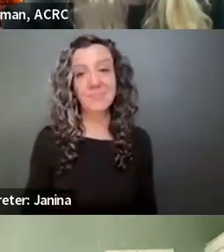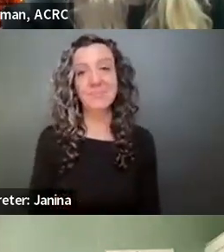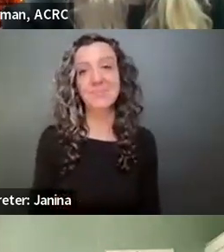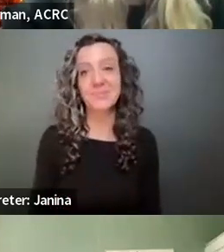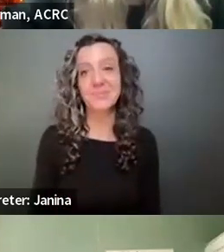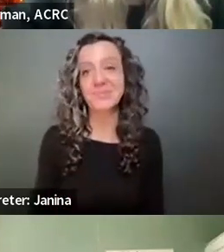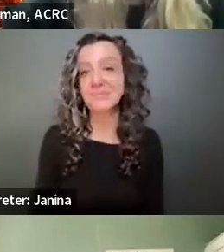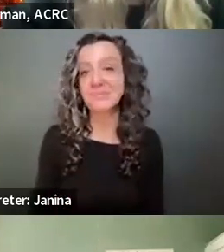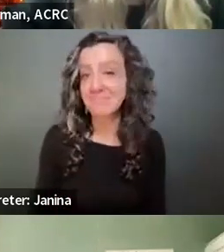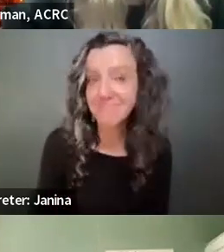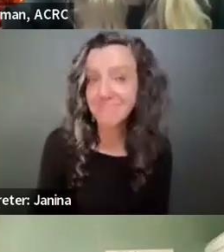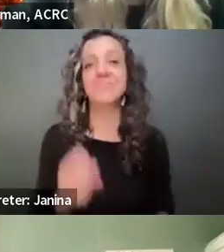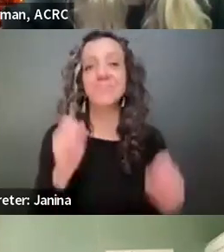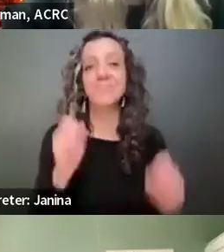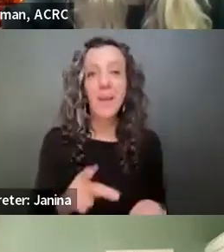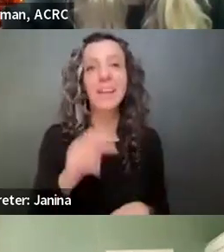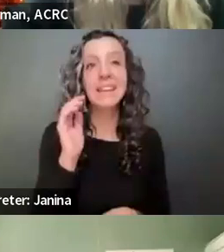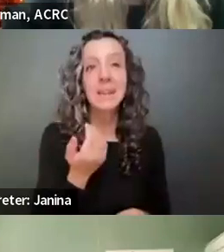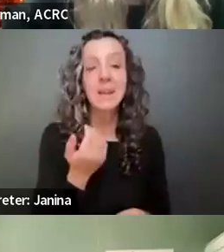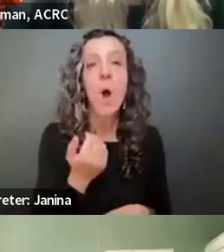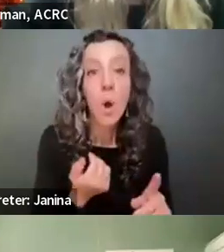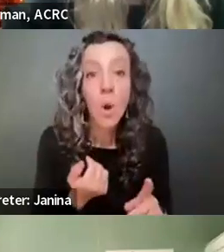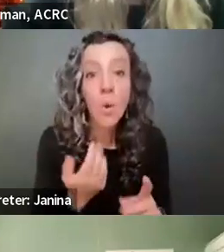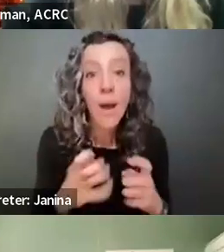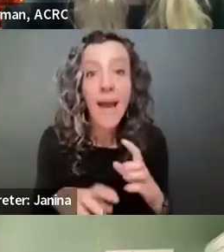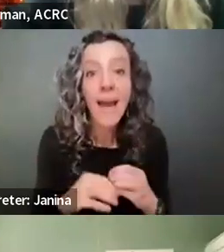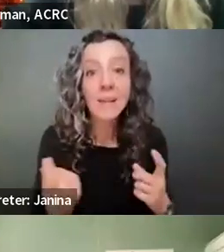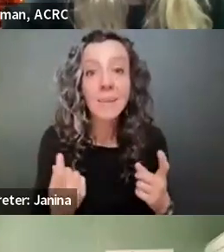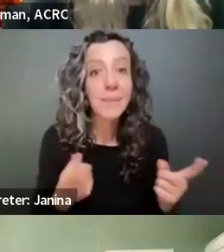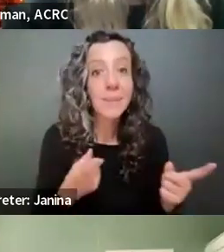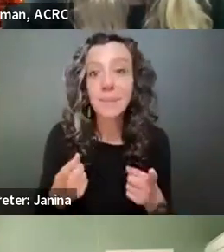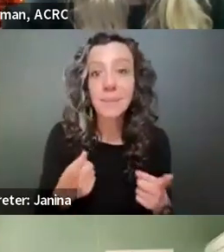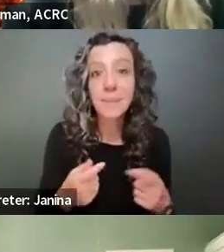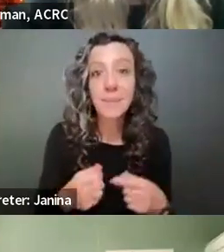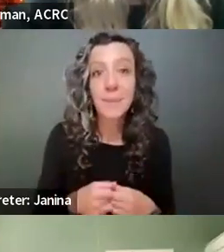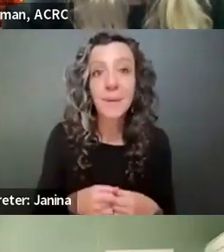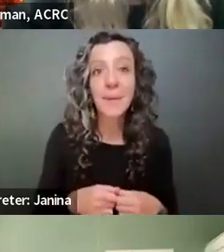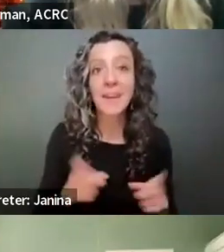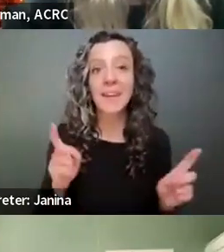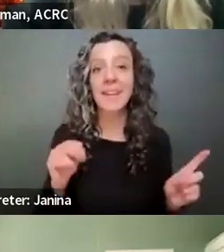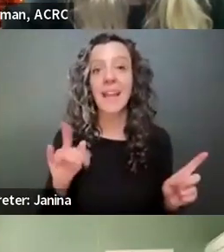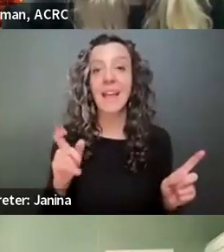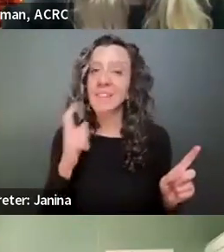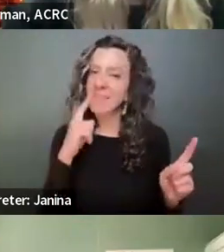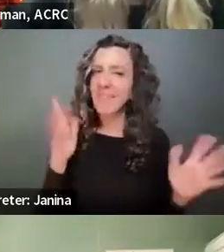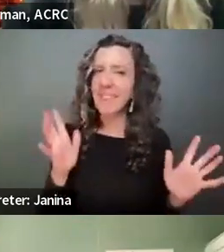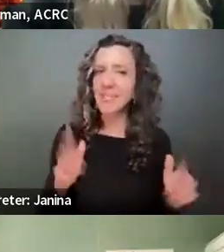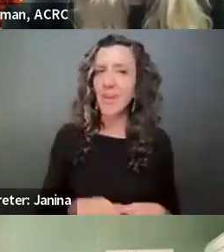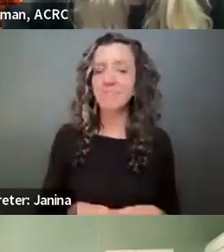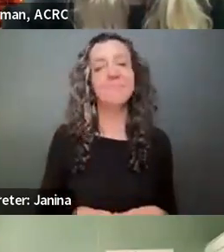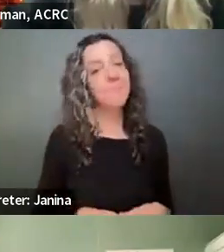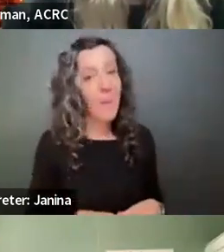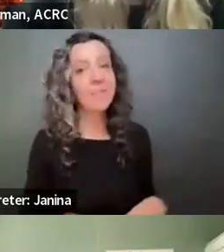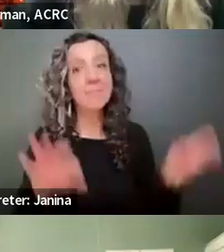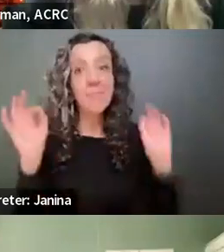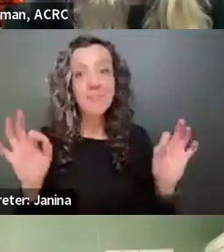All right. Well, it looks like we do you have anything else, Danielle or Lori, you'd like to share? I think that's it. All right, cool. Well, thank you